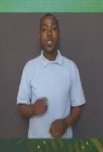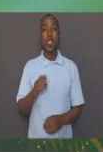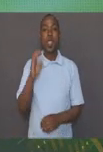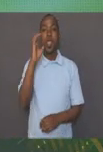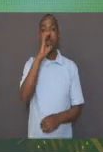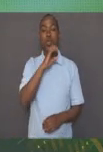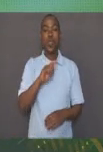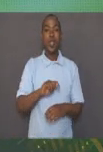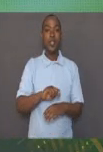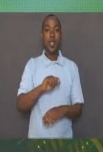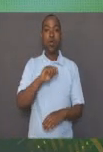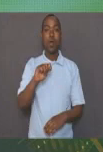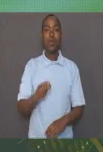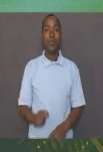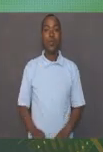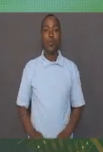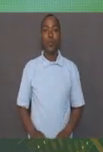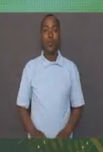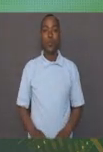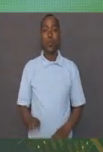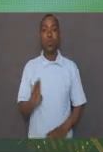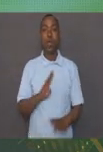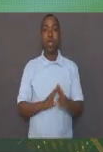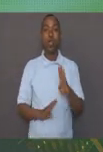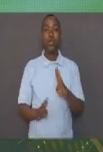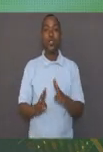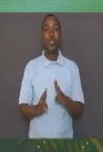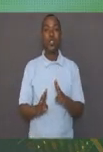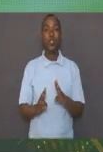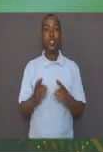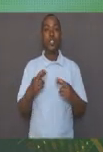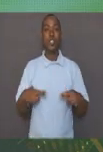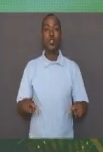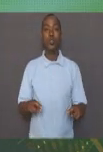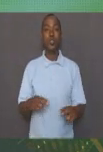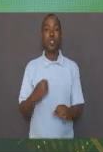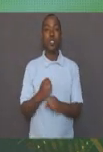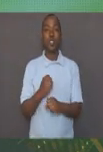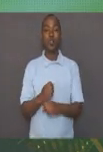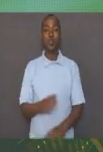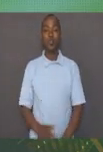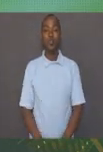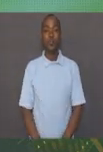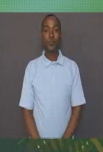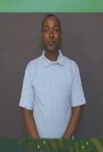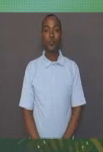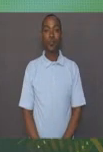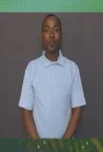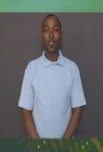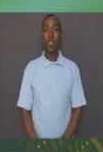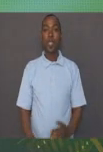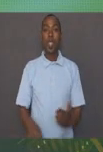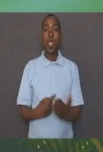Ethiopian institutions involved in biological research. This is the